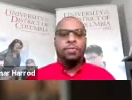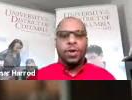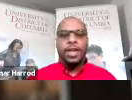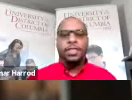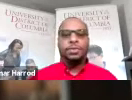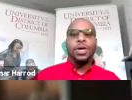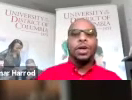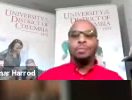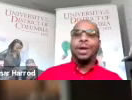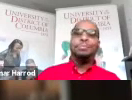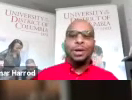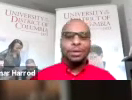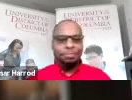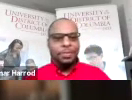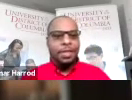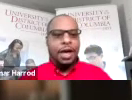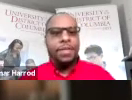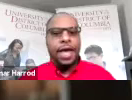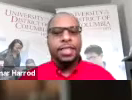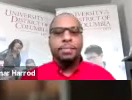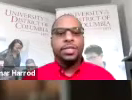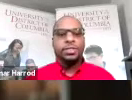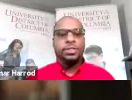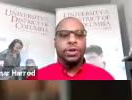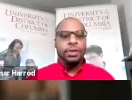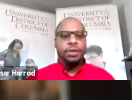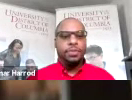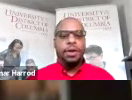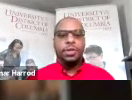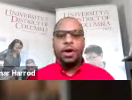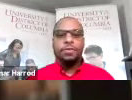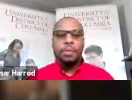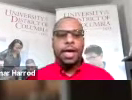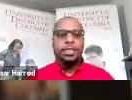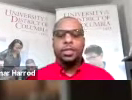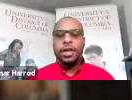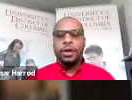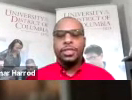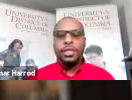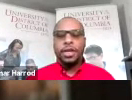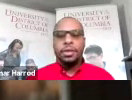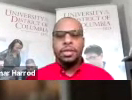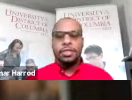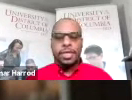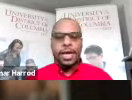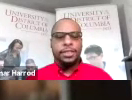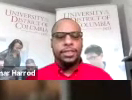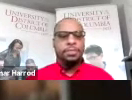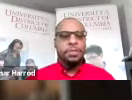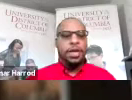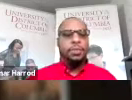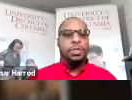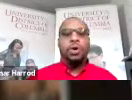known for. That is what we call our bread and butter. At the bachelor's degree, we do offer biology and other areas in